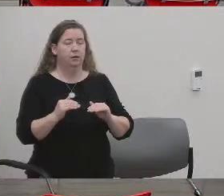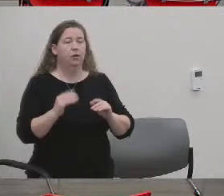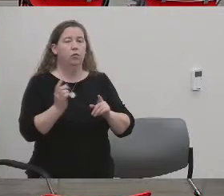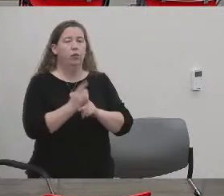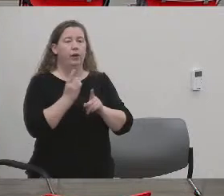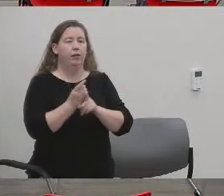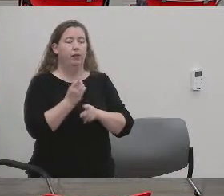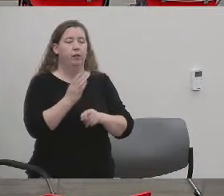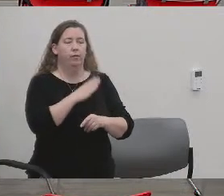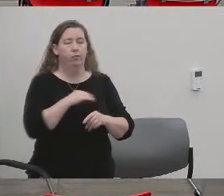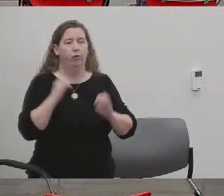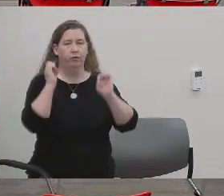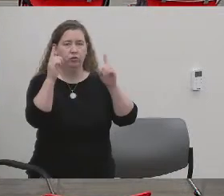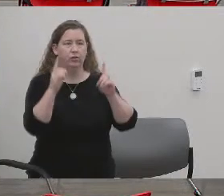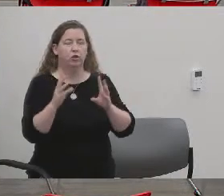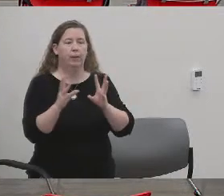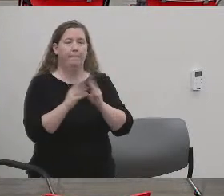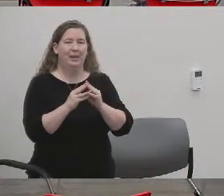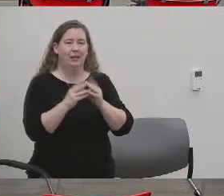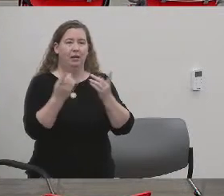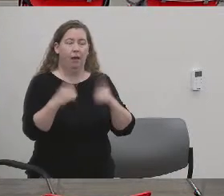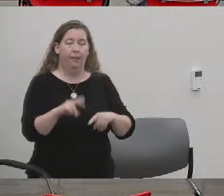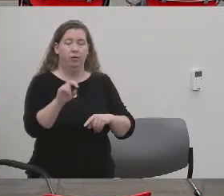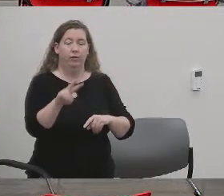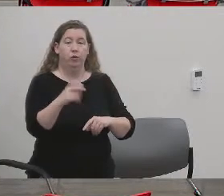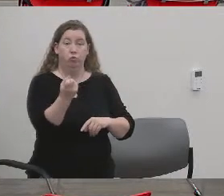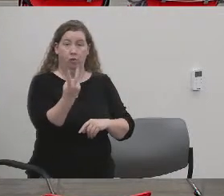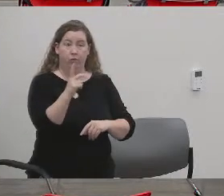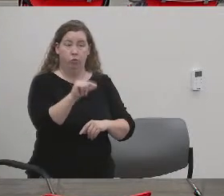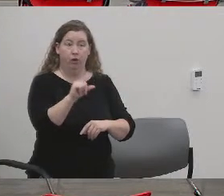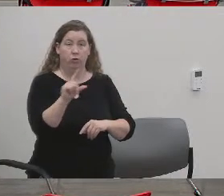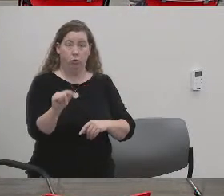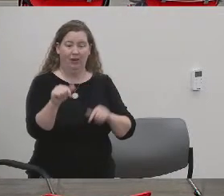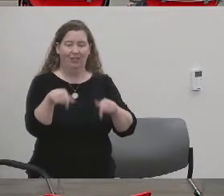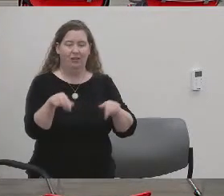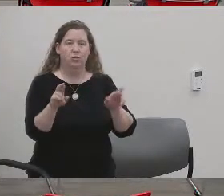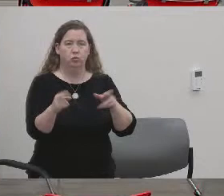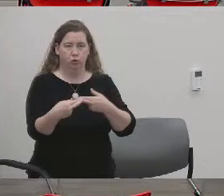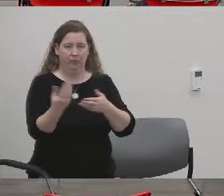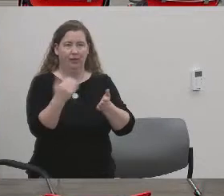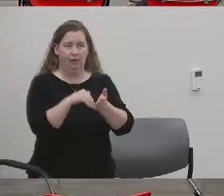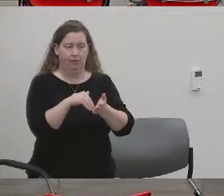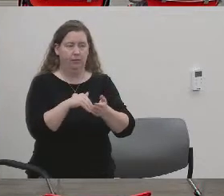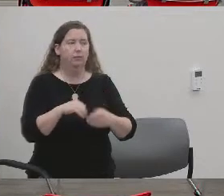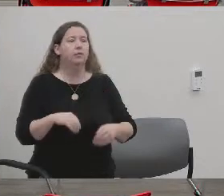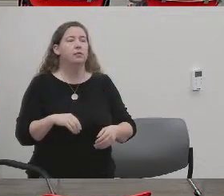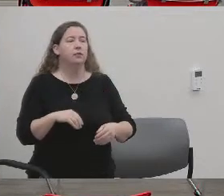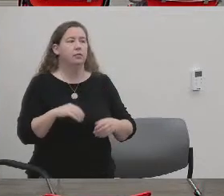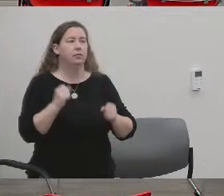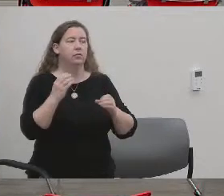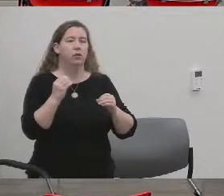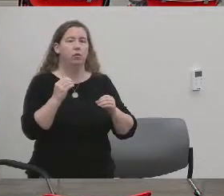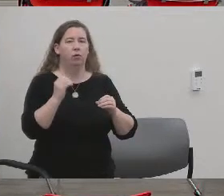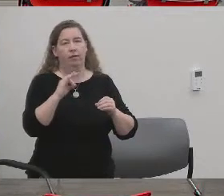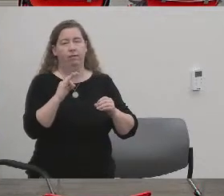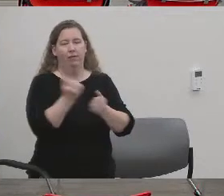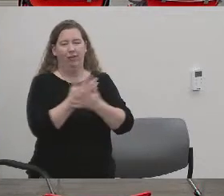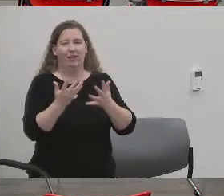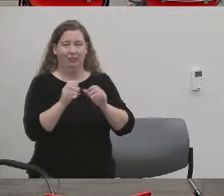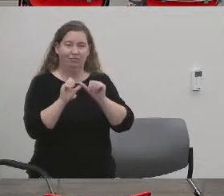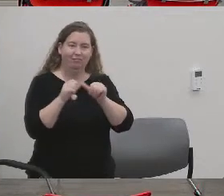Education meeting will be November 12th, 2020, here in this room, if all stays well.